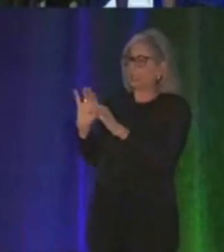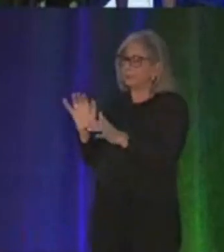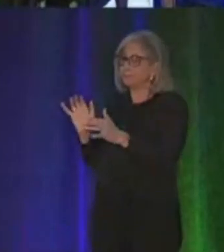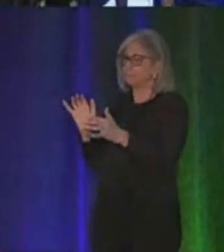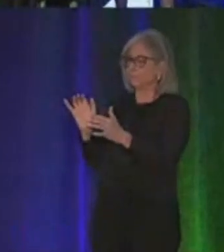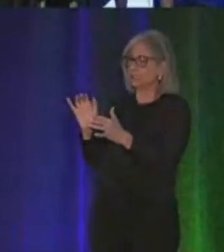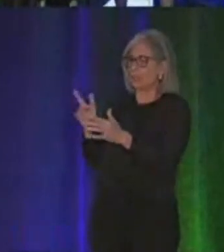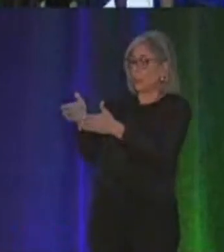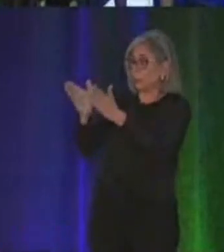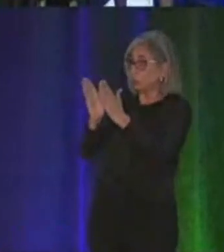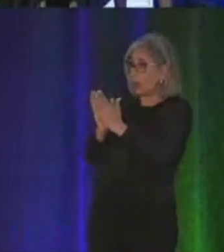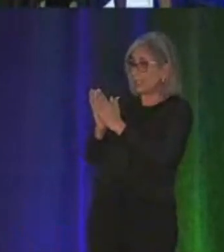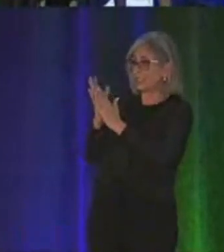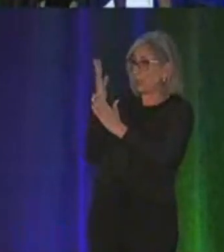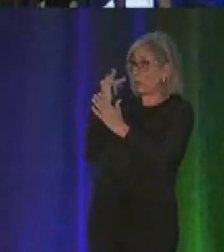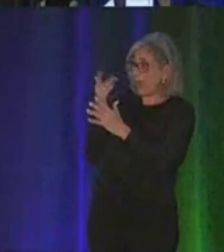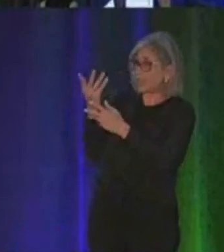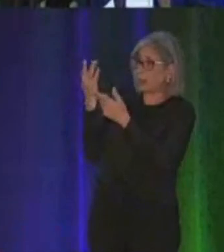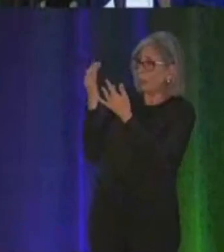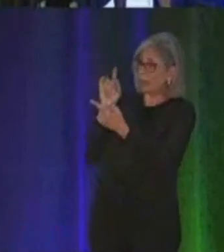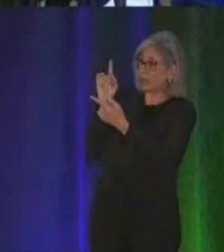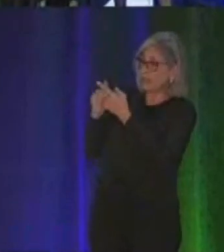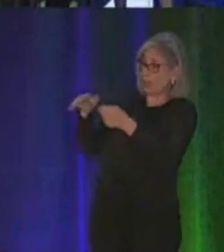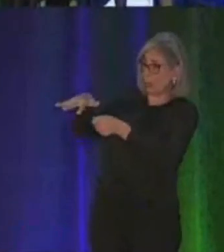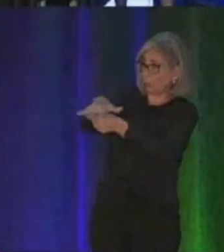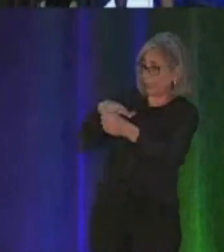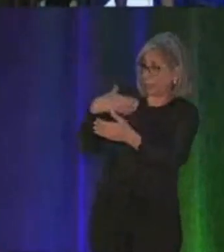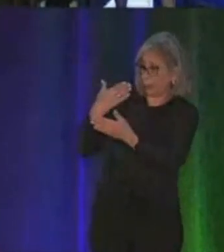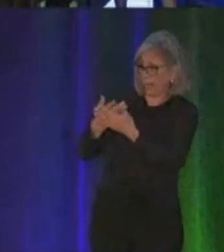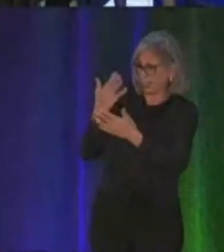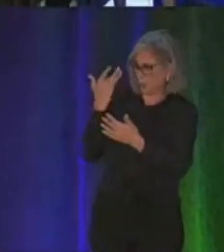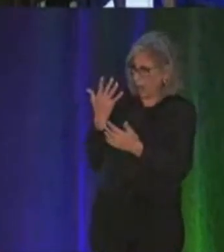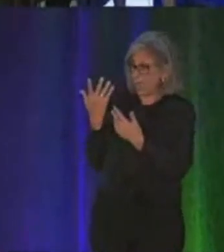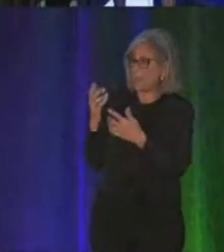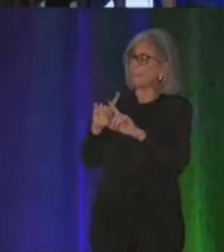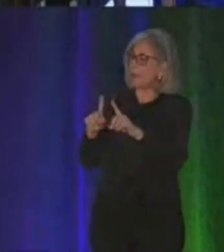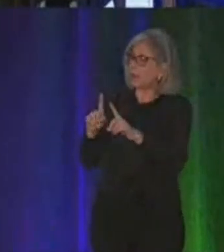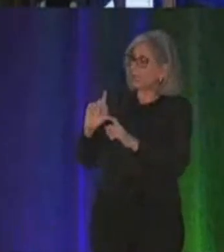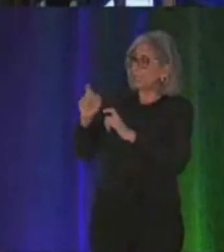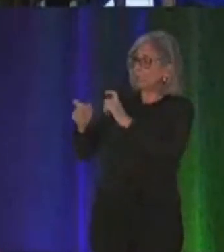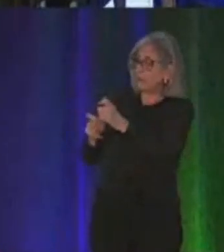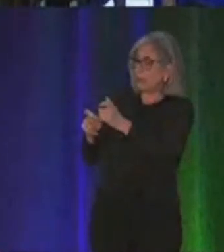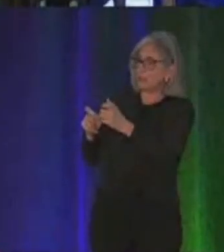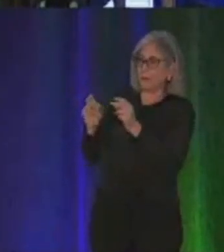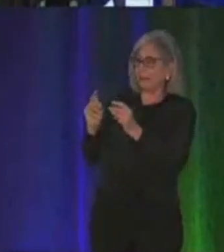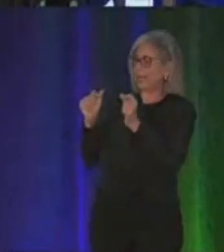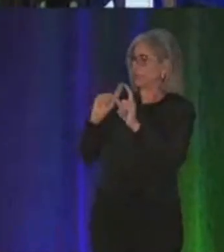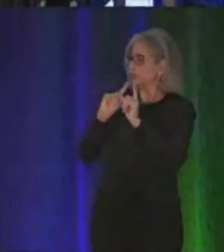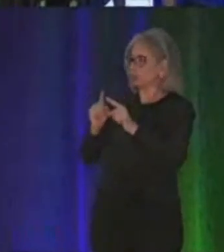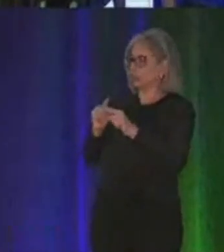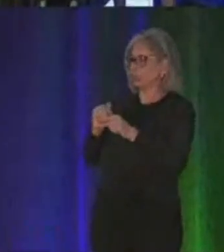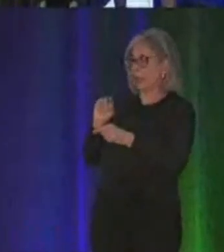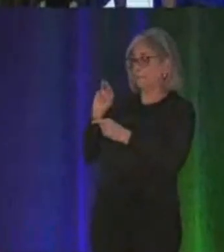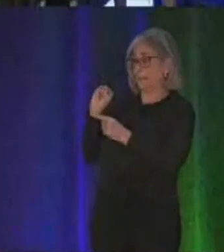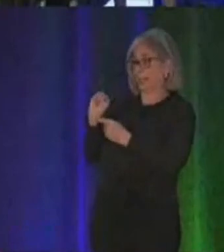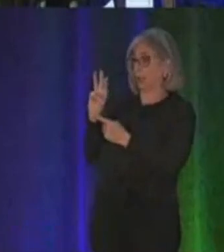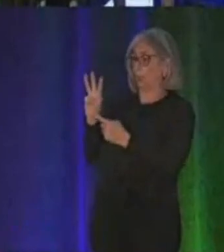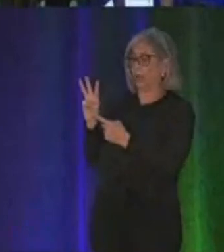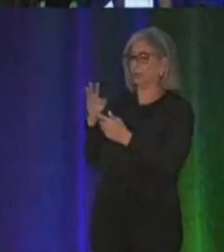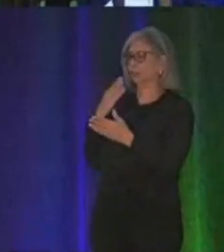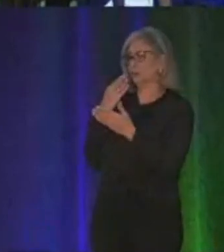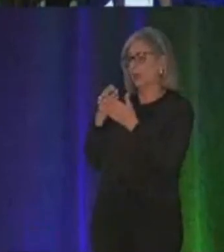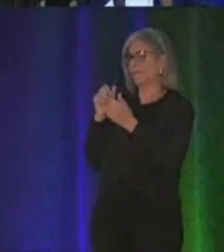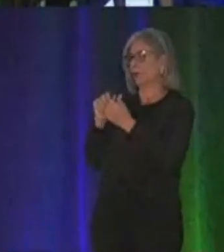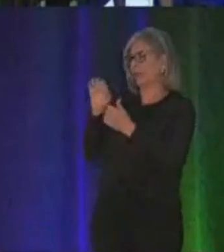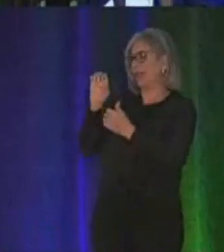even let the request make it all the way to the regional location? Let's just give them like a 401 right away. So middleware is great to run at Edge because it